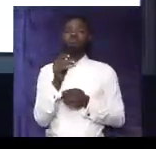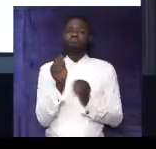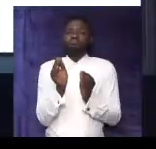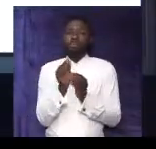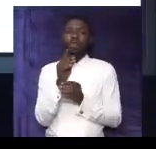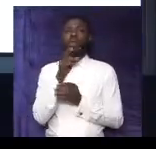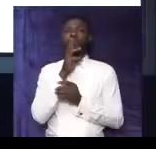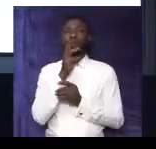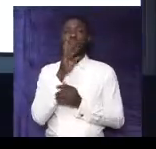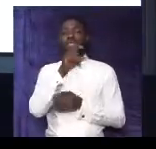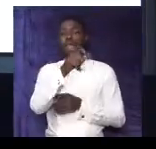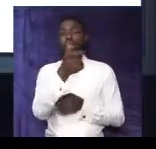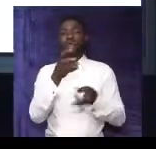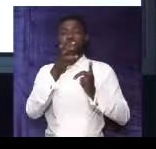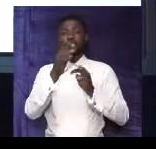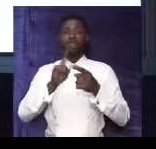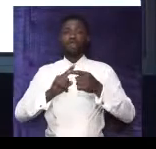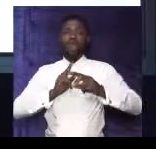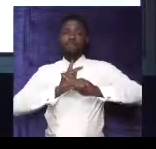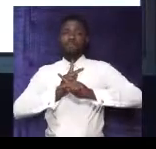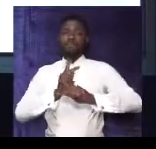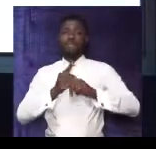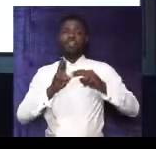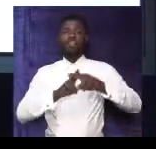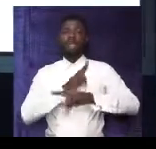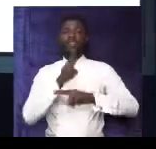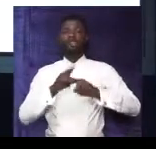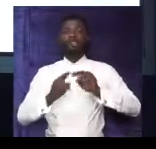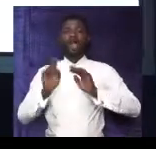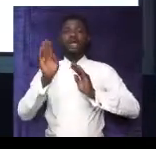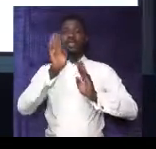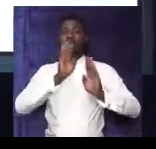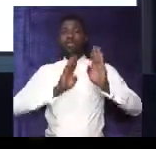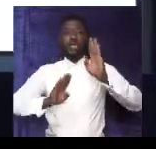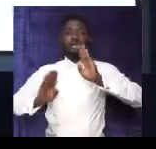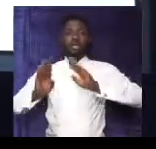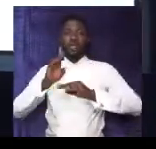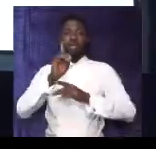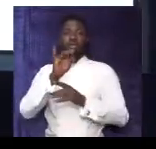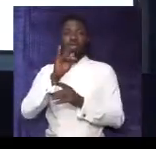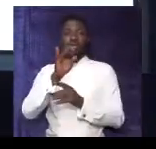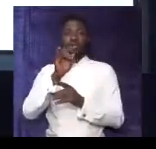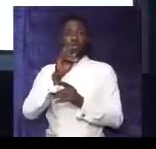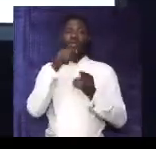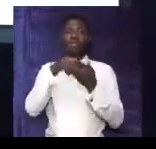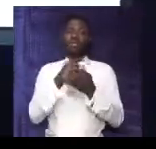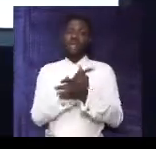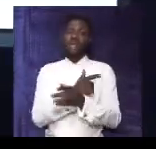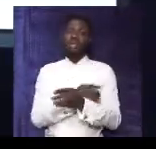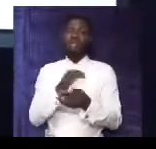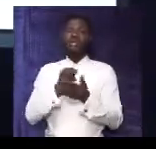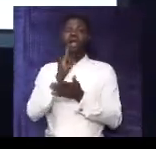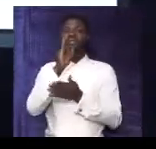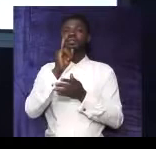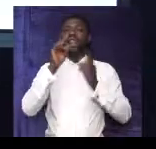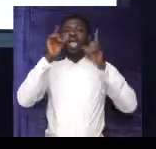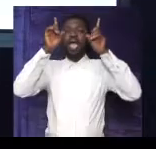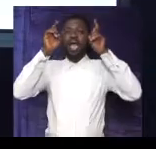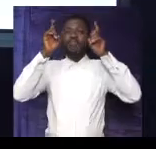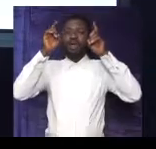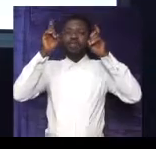avoid epidemics is another way to prevent natural disasters. And that's